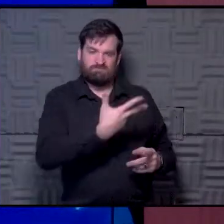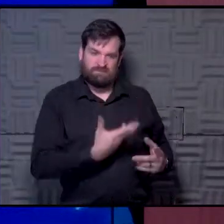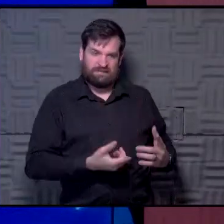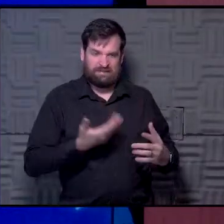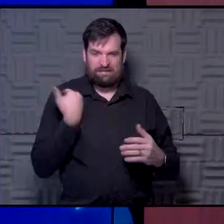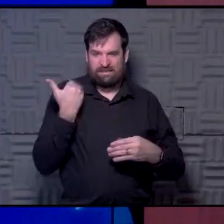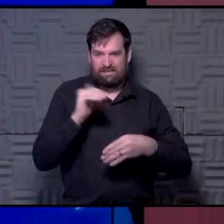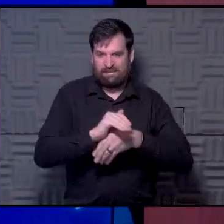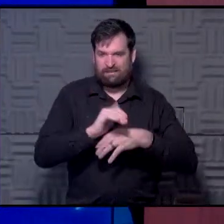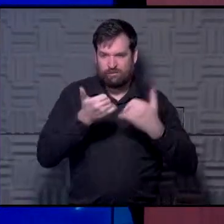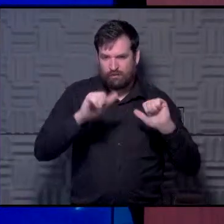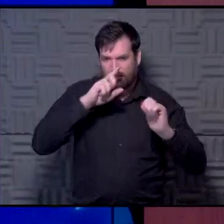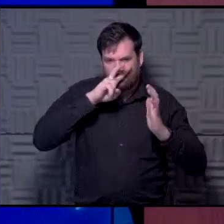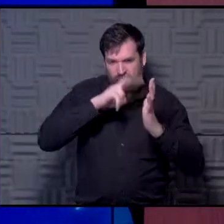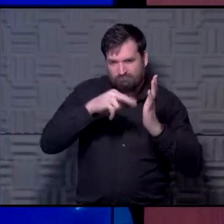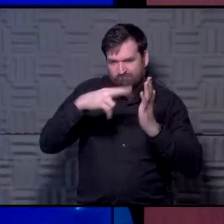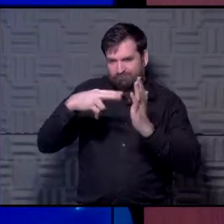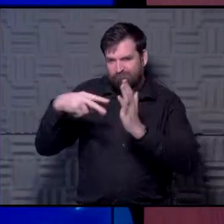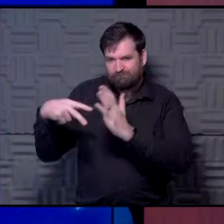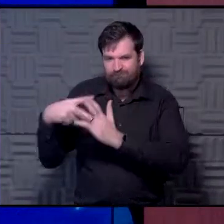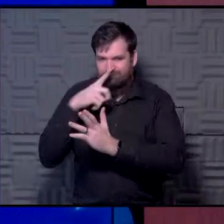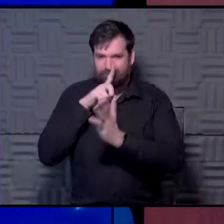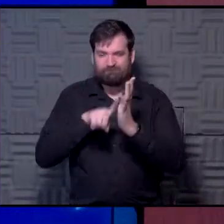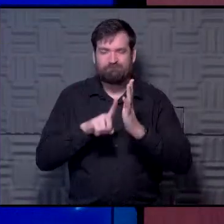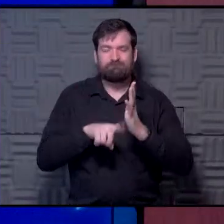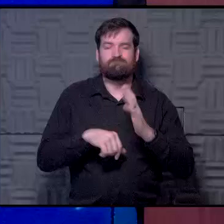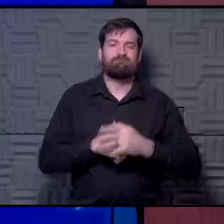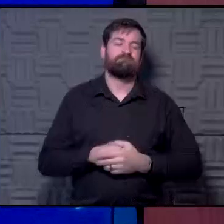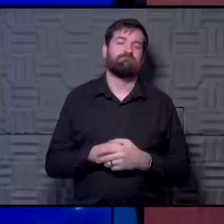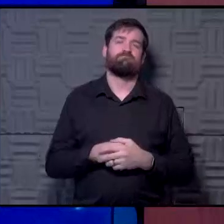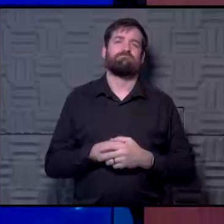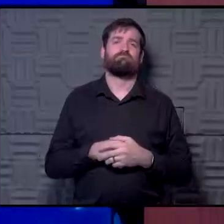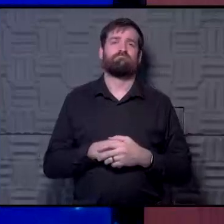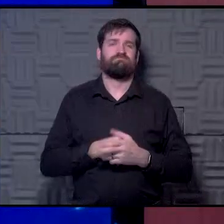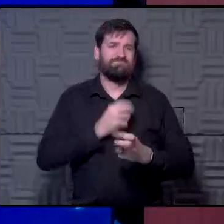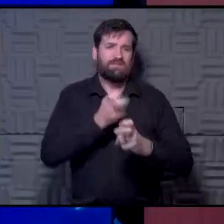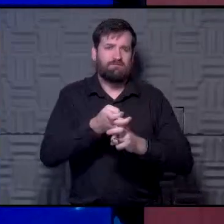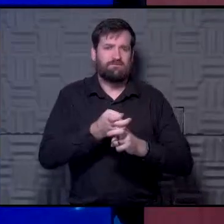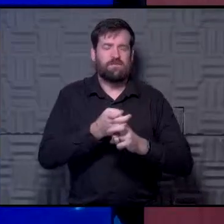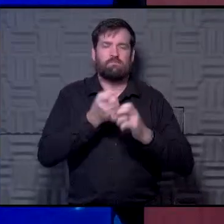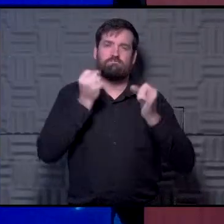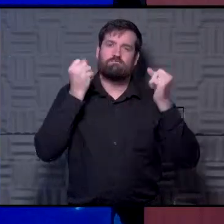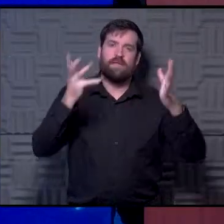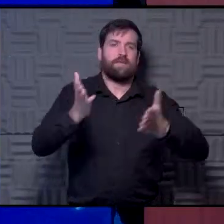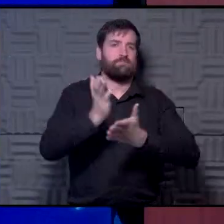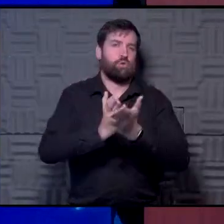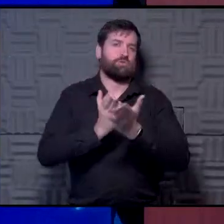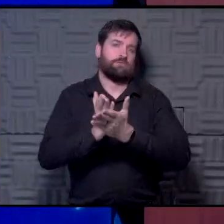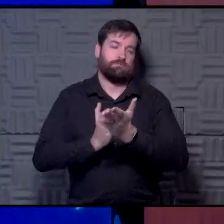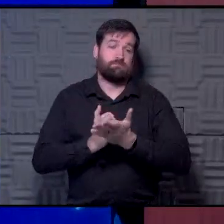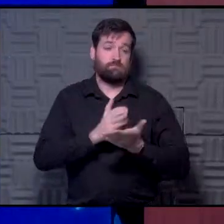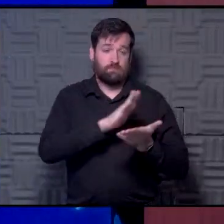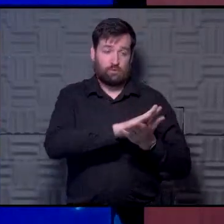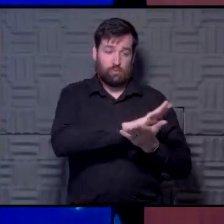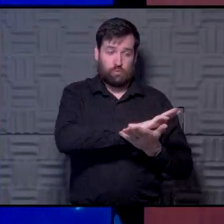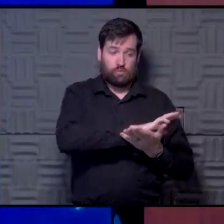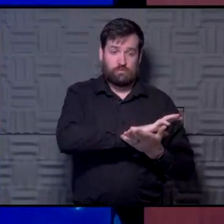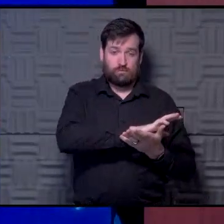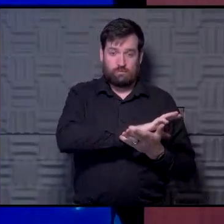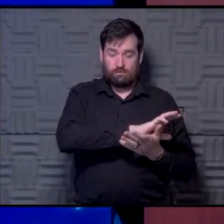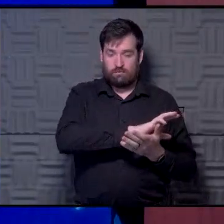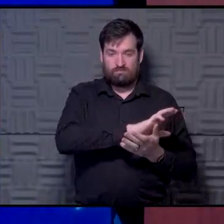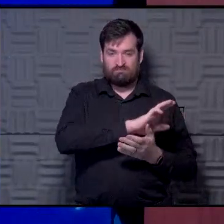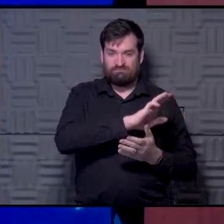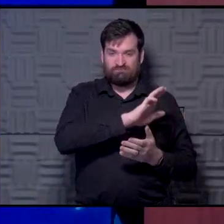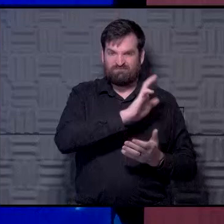and I was trying to do a little reading and trying to figure that out. You know, it's difficult because there are so many moving pieces right now. Schools came back out of